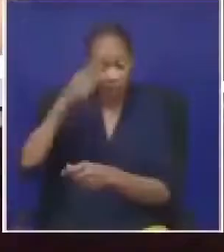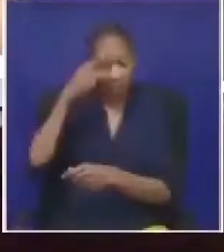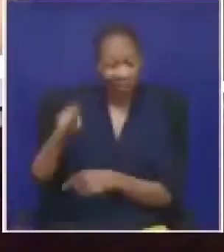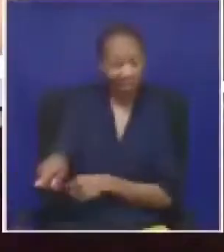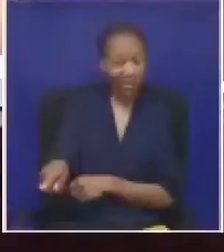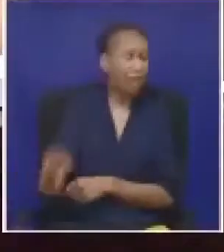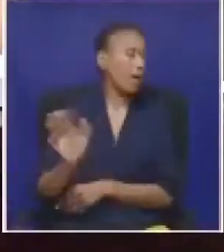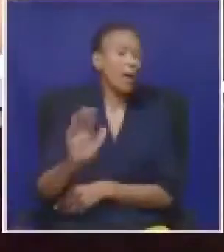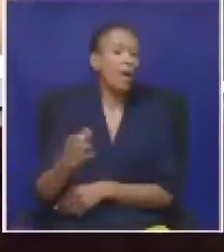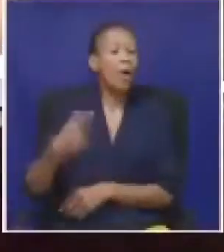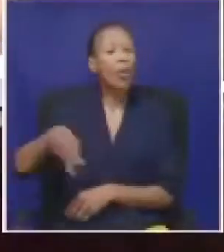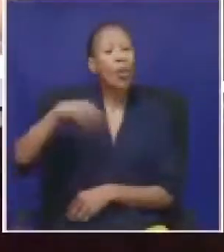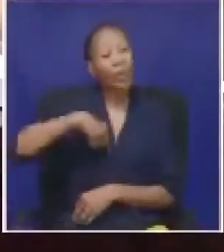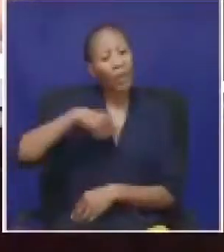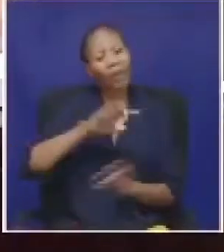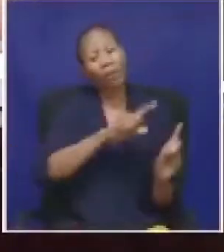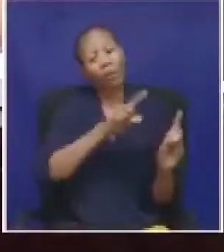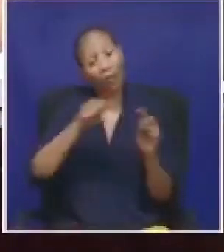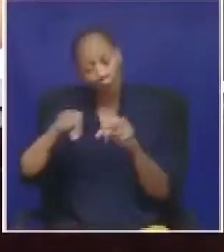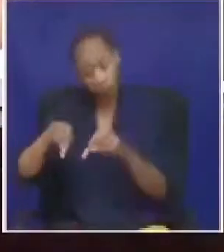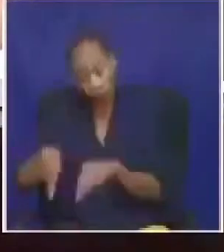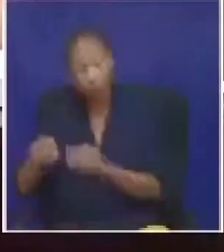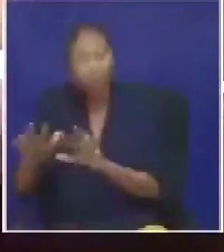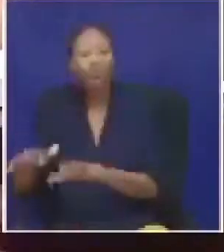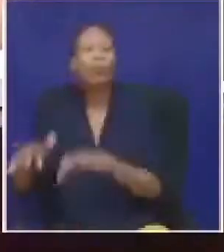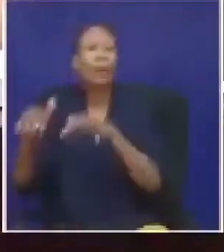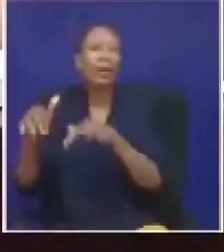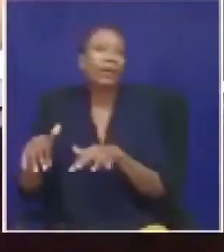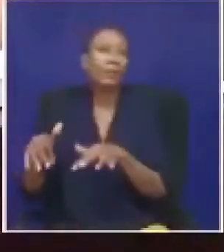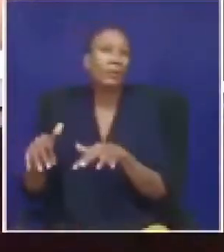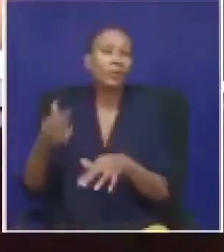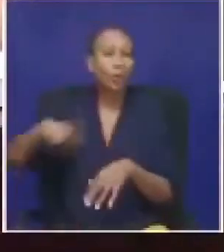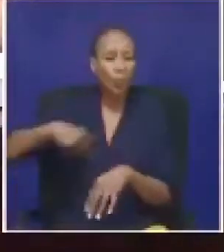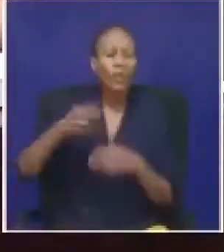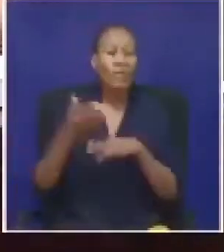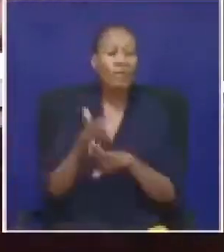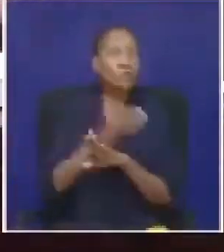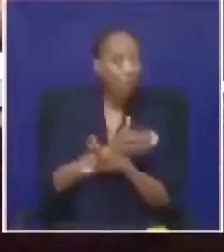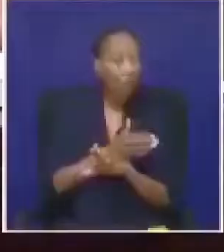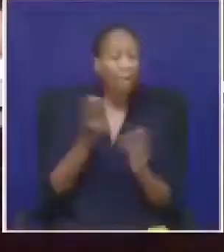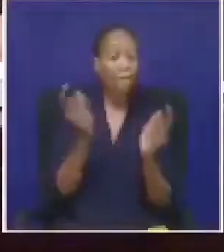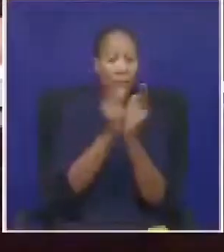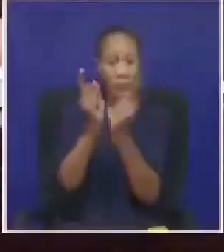to pursue that resolution, we had to engage all other parties.